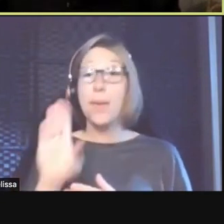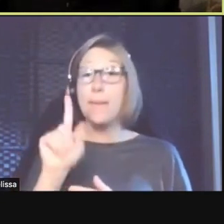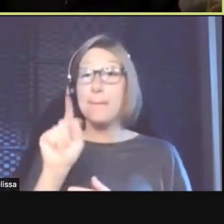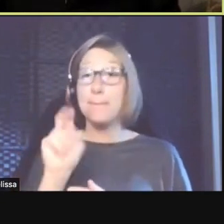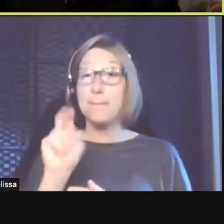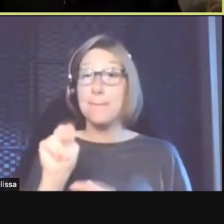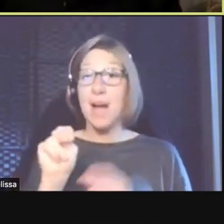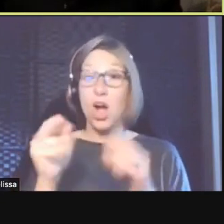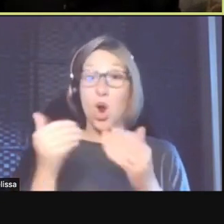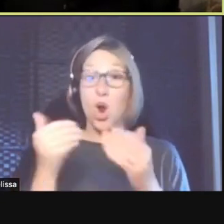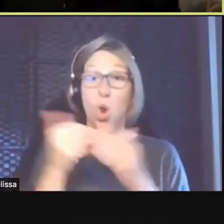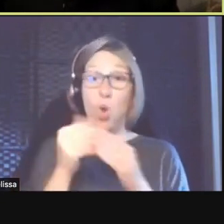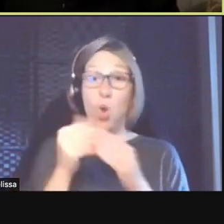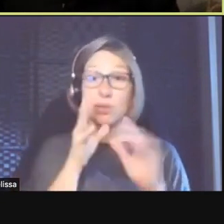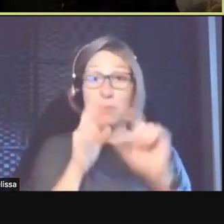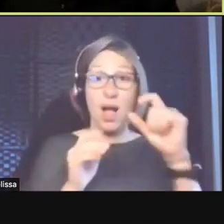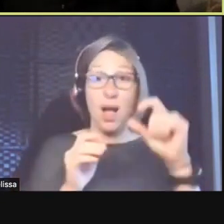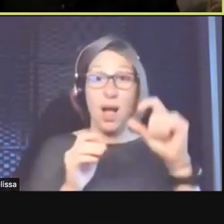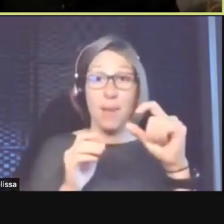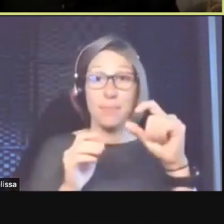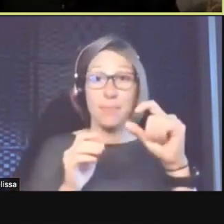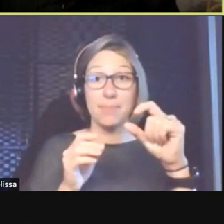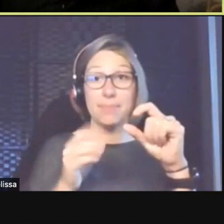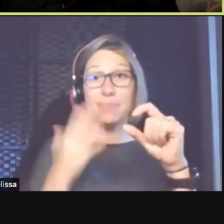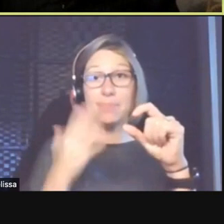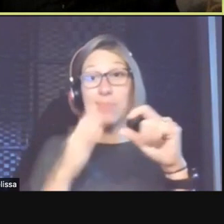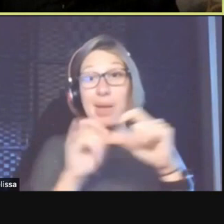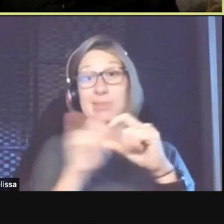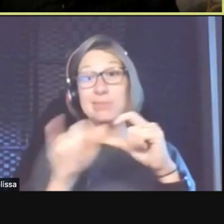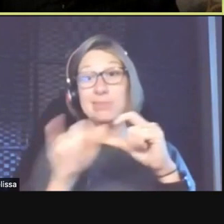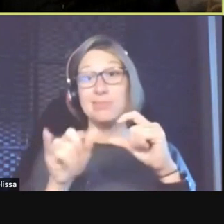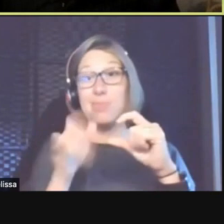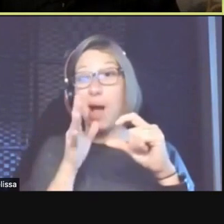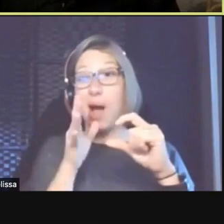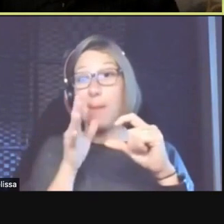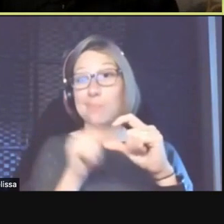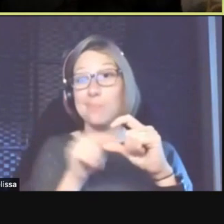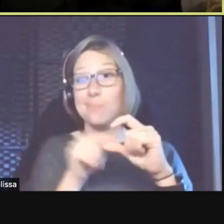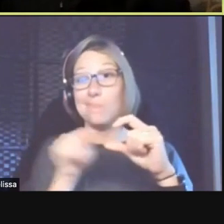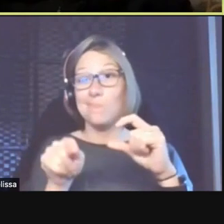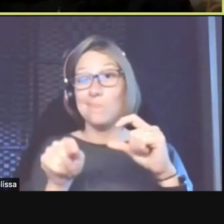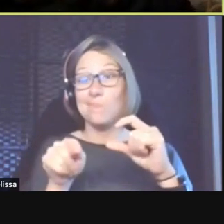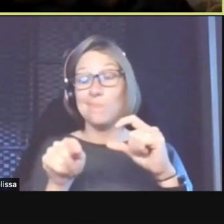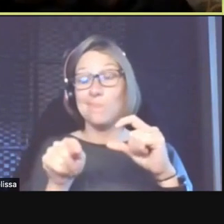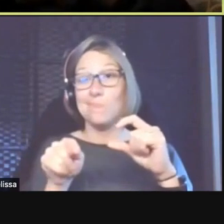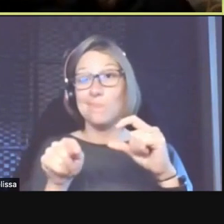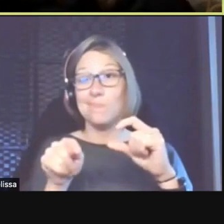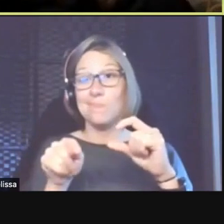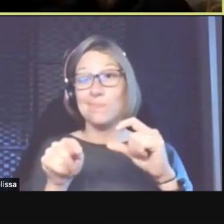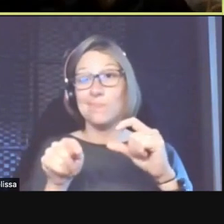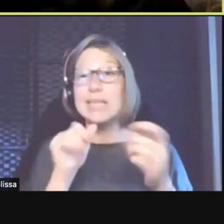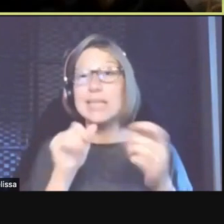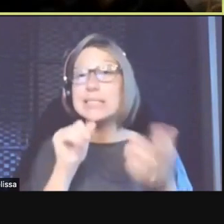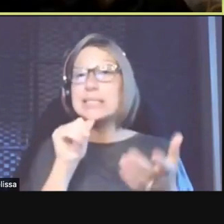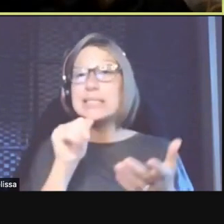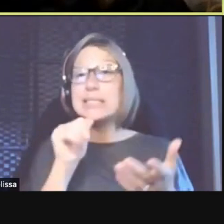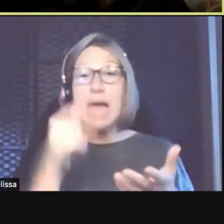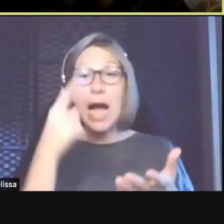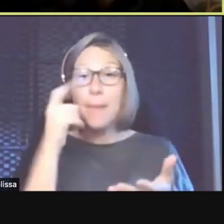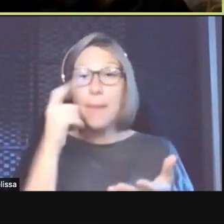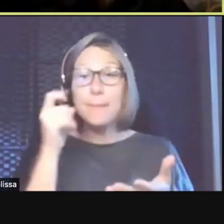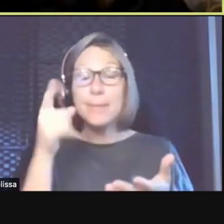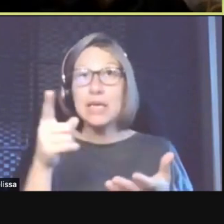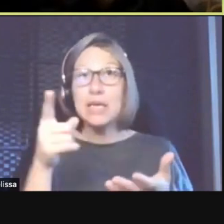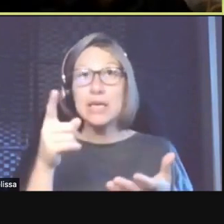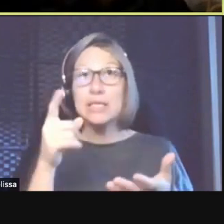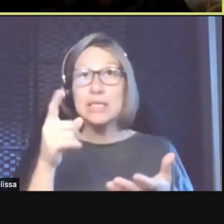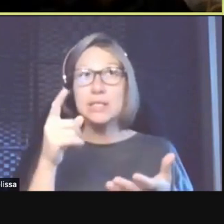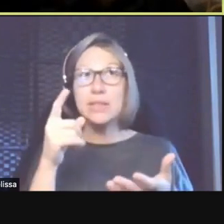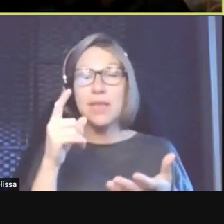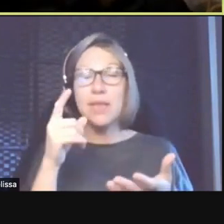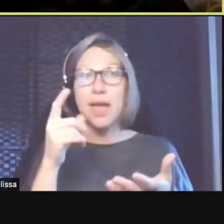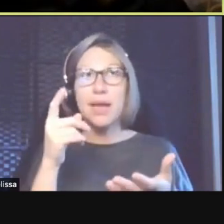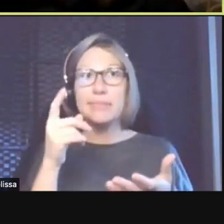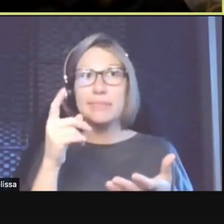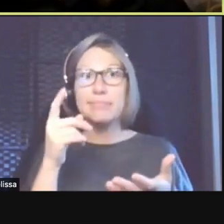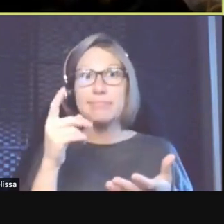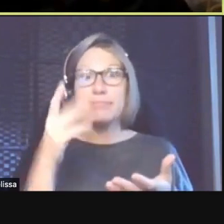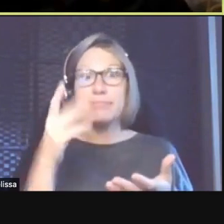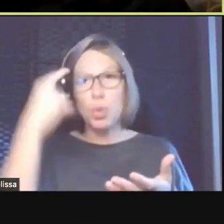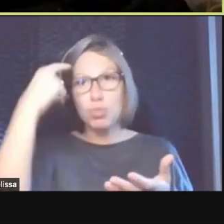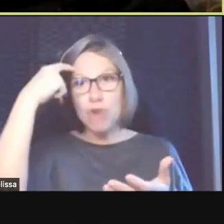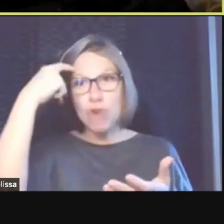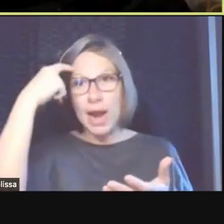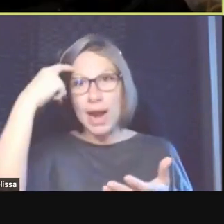to mom, that person might also be mom. Okay? And that's not because they're too cognitively impaired to know the difference. It's